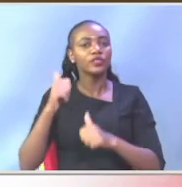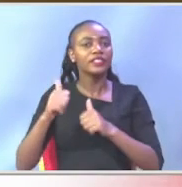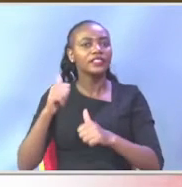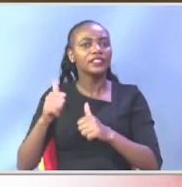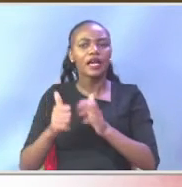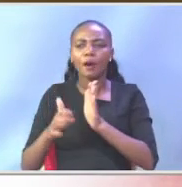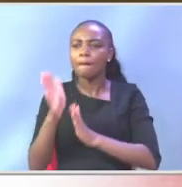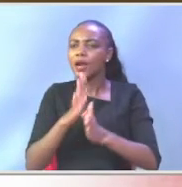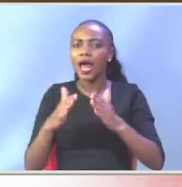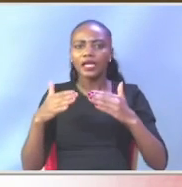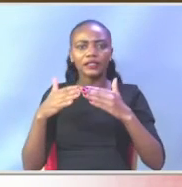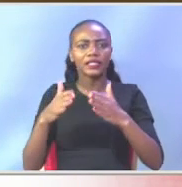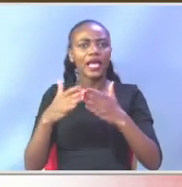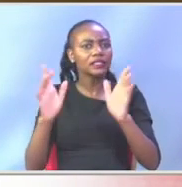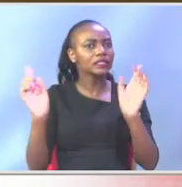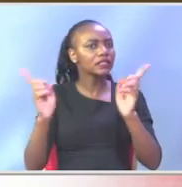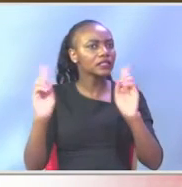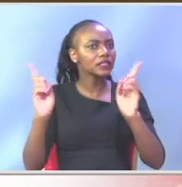place,